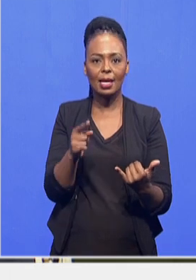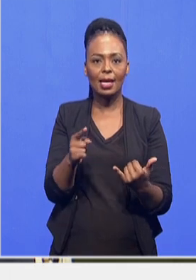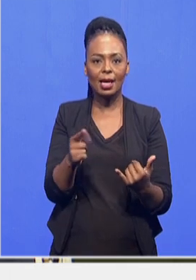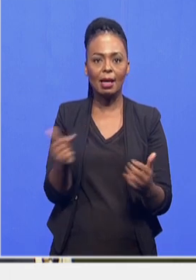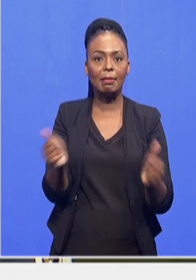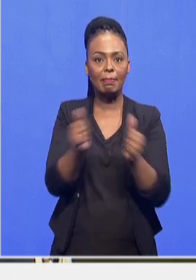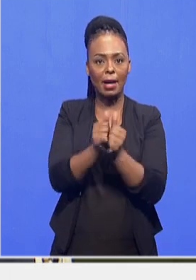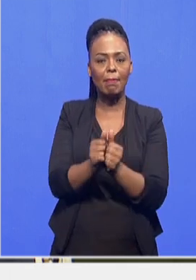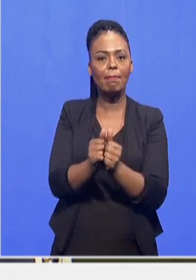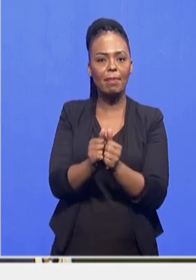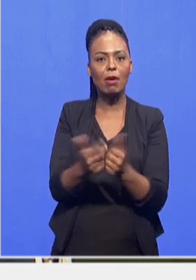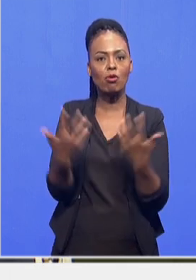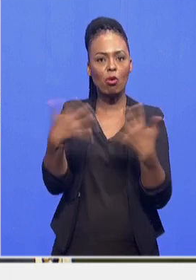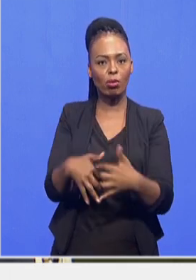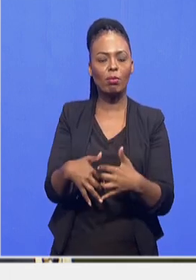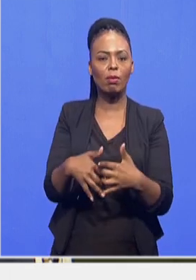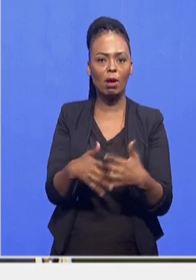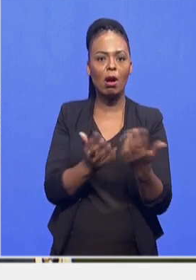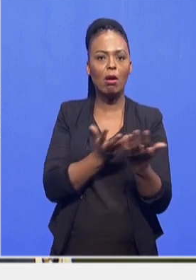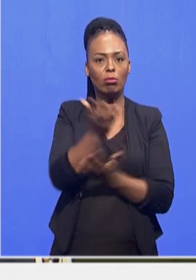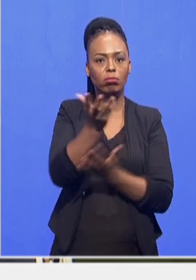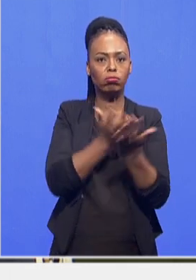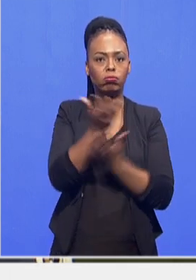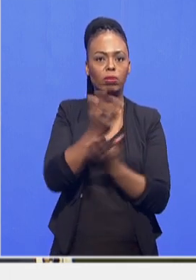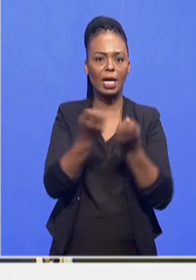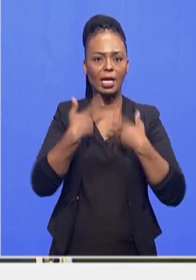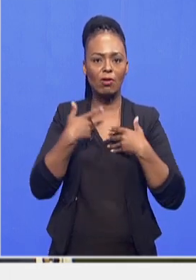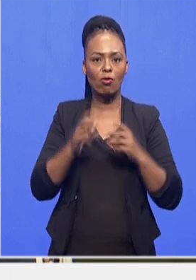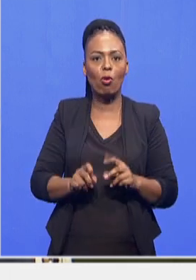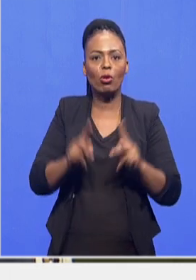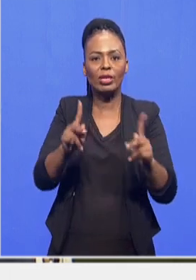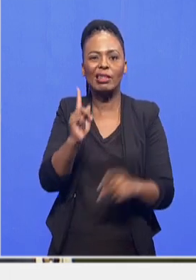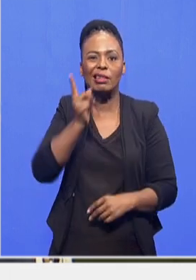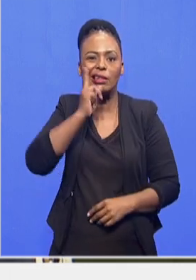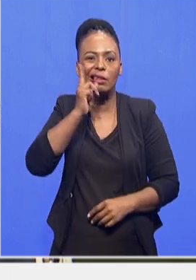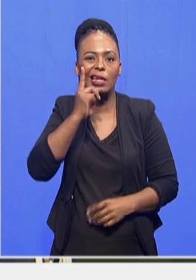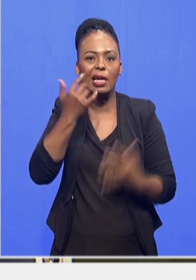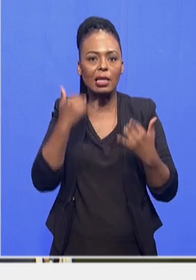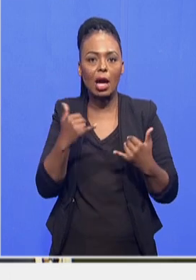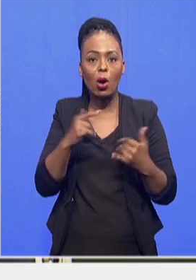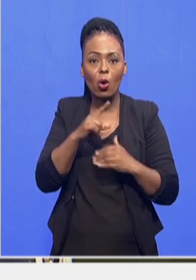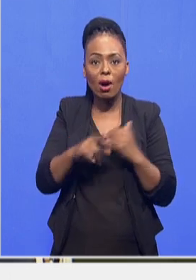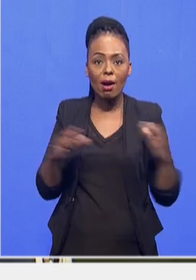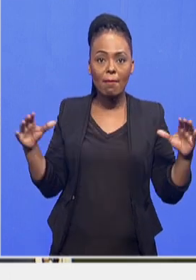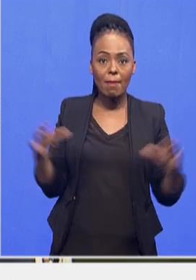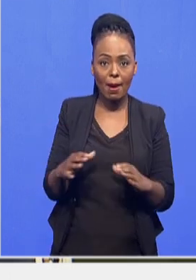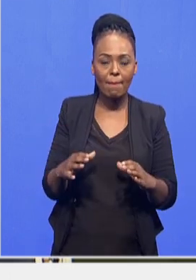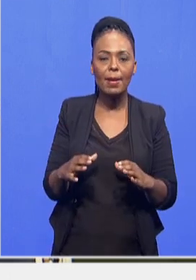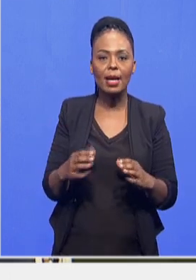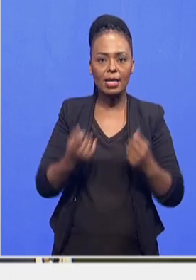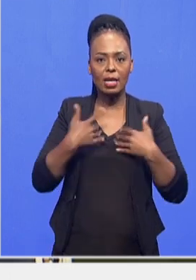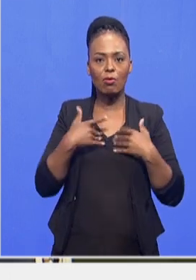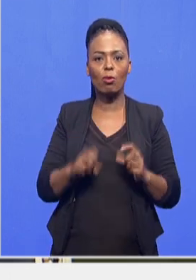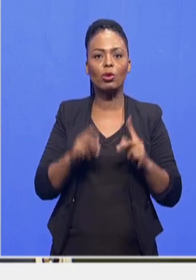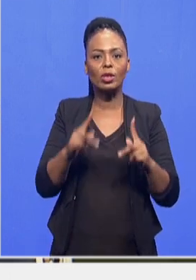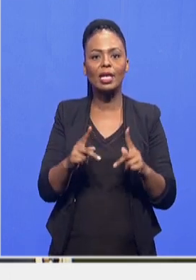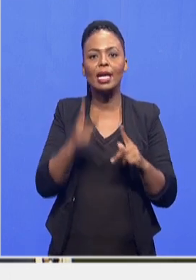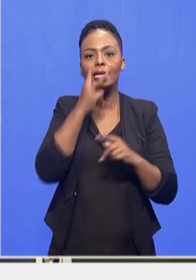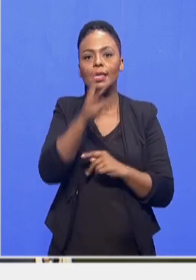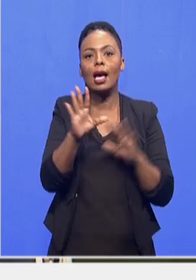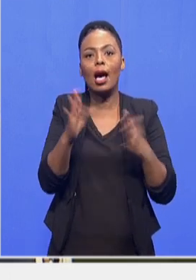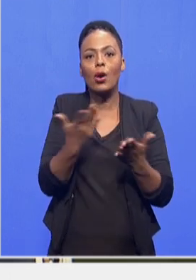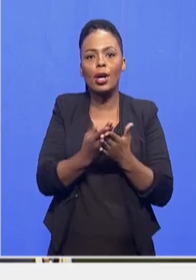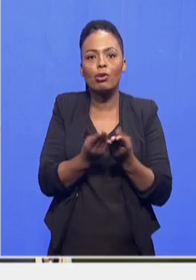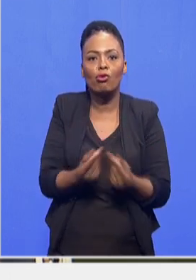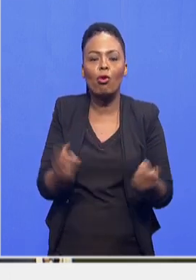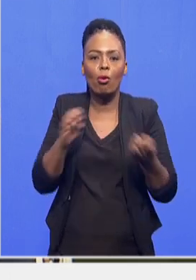has actually given us an opportunity to then see how we can address this, to give us the opportunity to address these